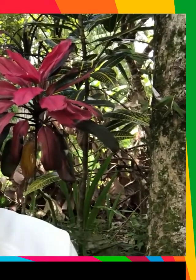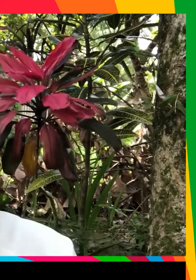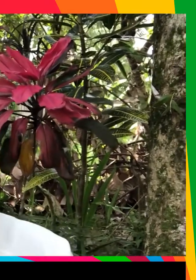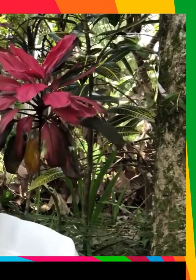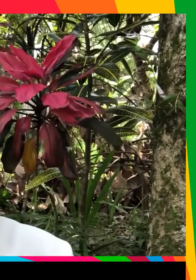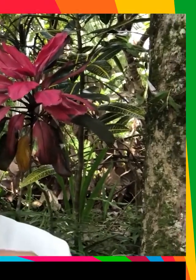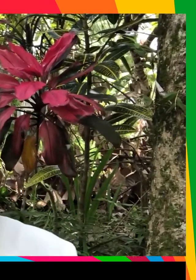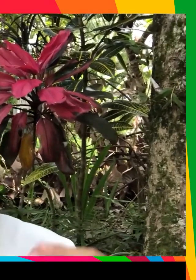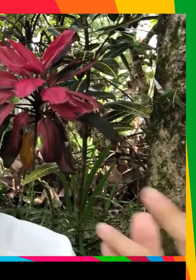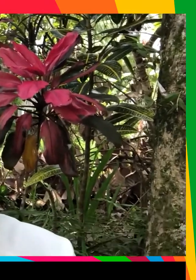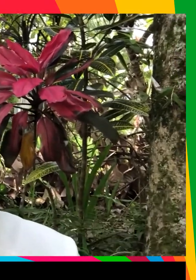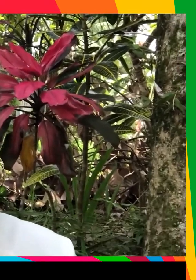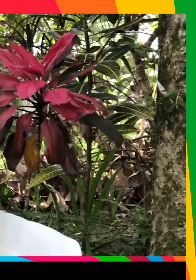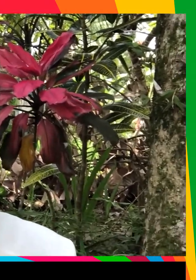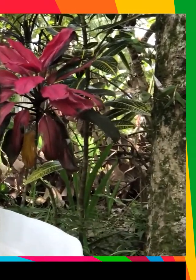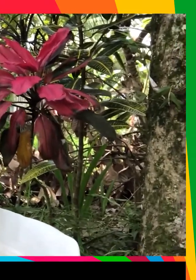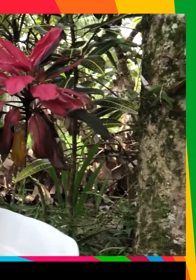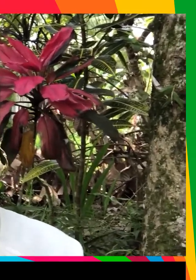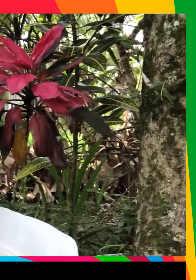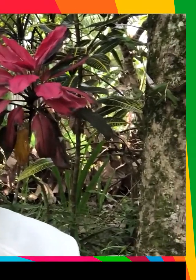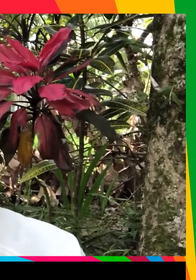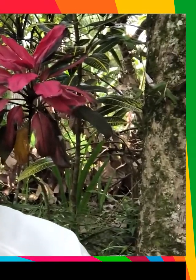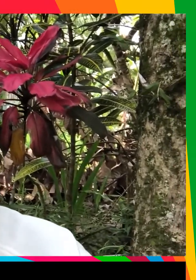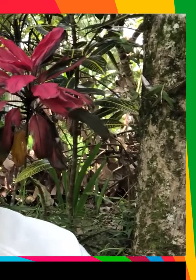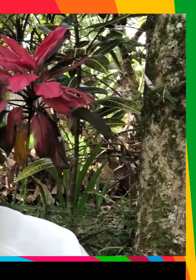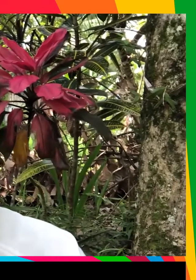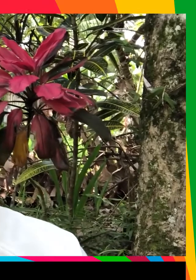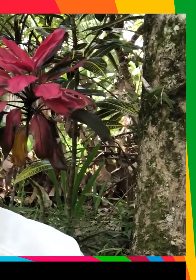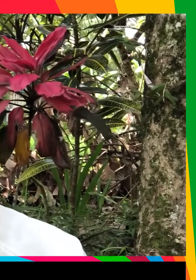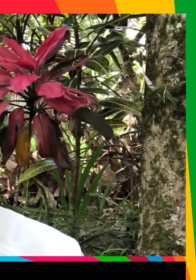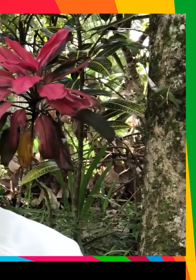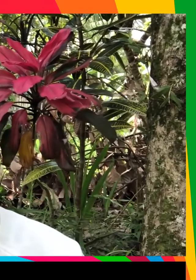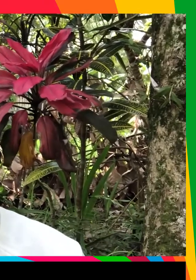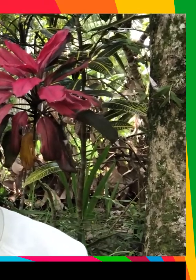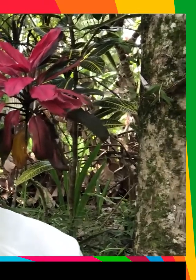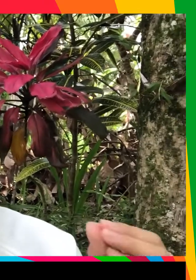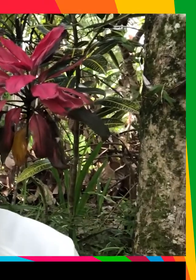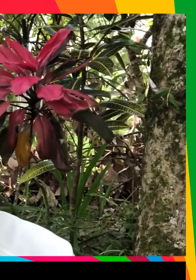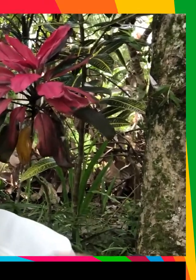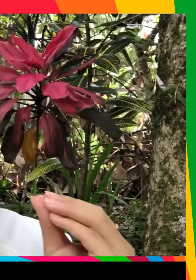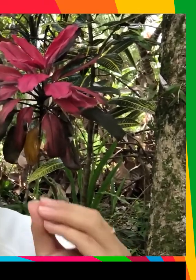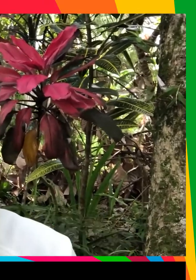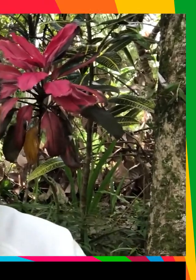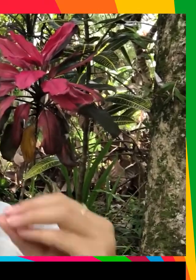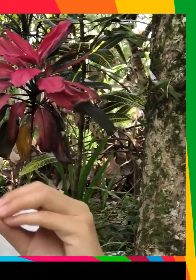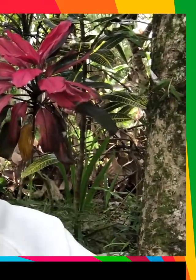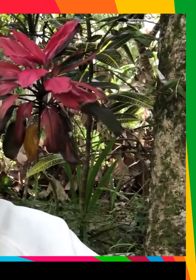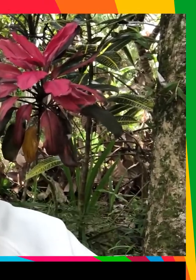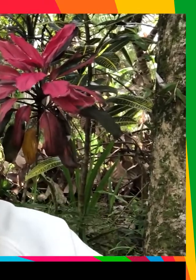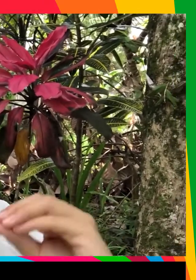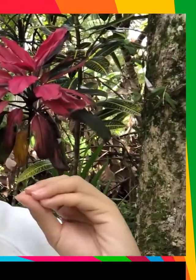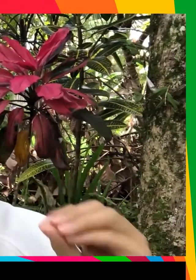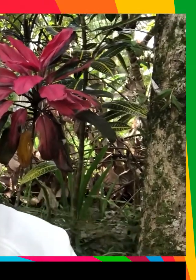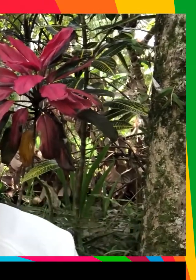lesson that I think we need to see more of in today's activism and environmental spaces. Being very